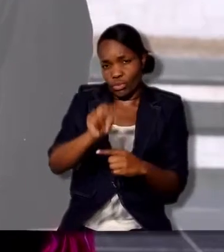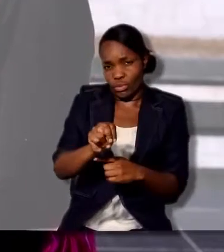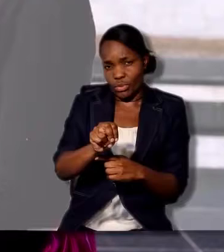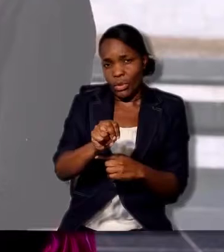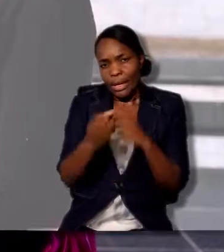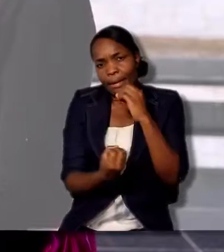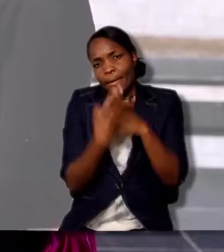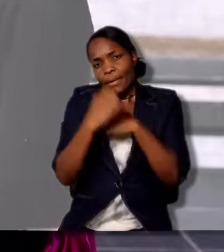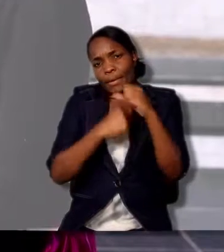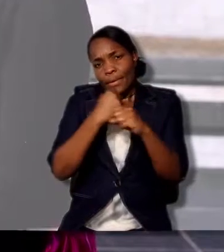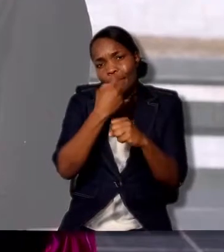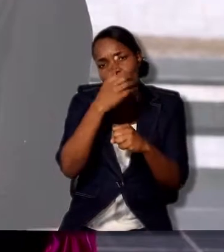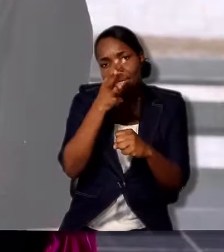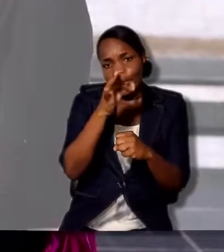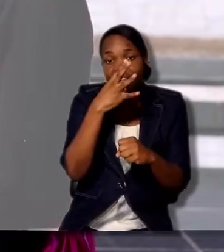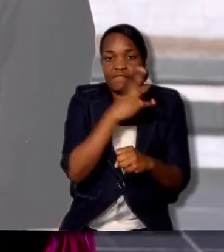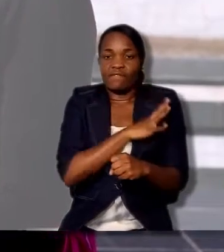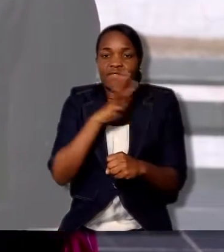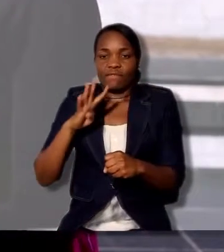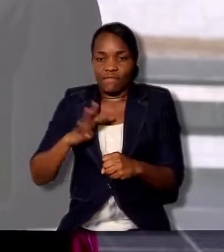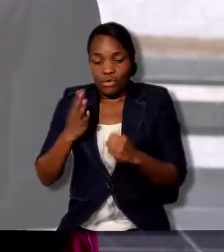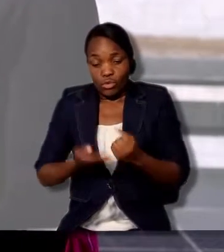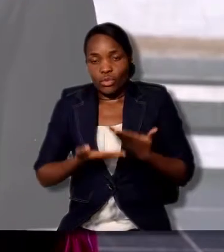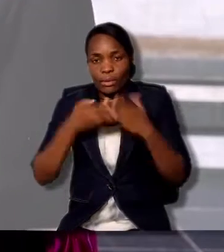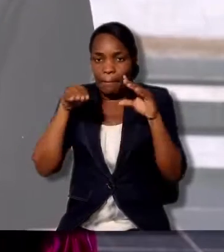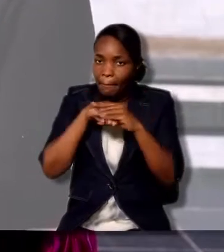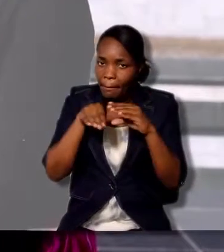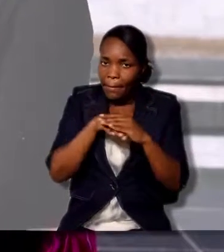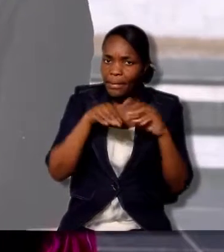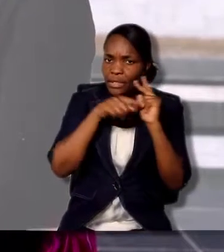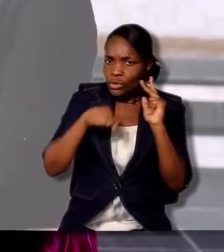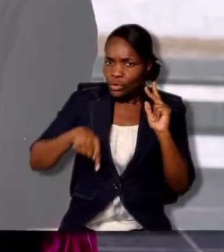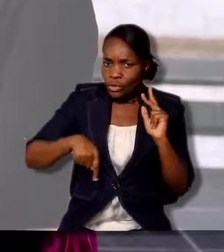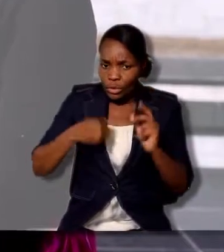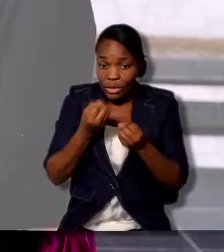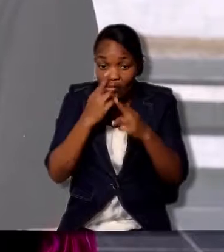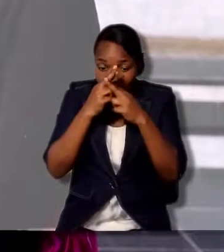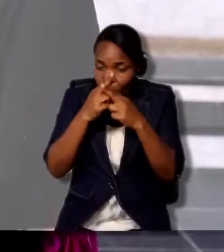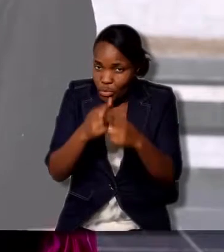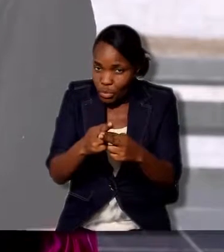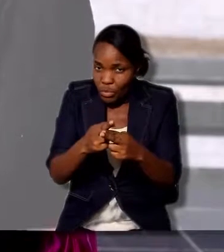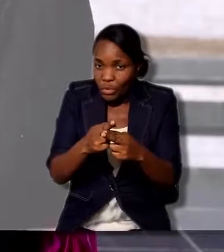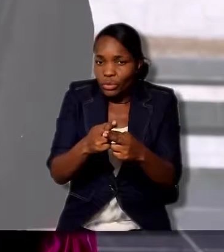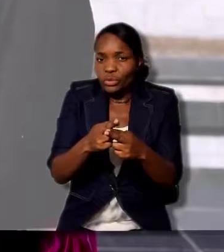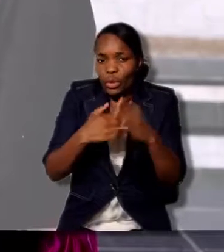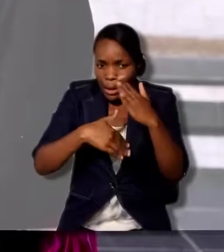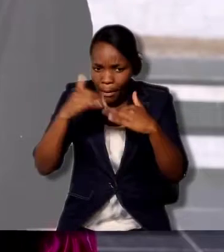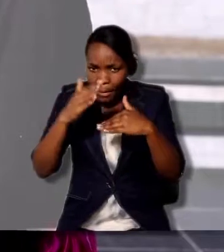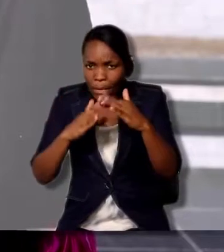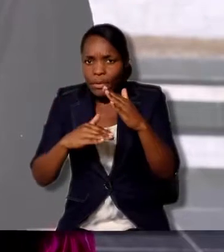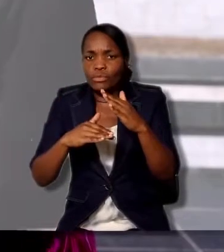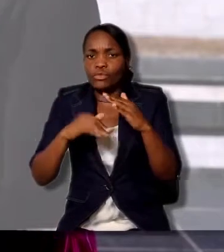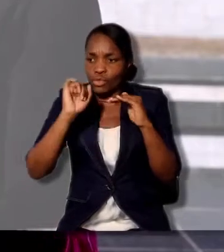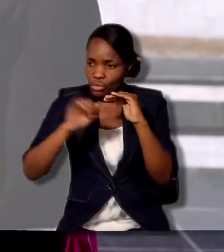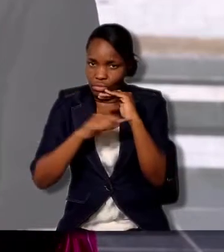Nations was established in 1944 to help member nations by guaranteeing loans so that they can reconstruct and